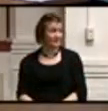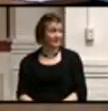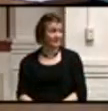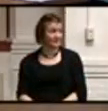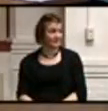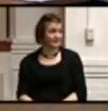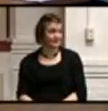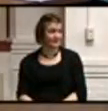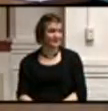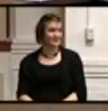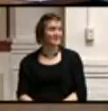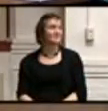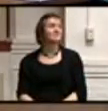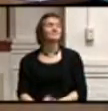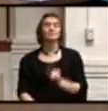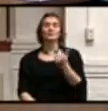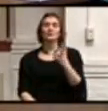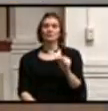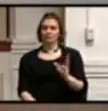that?